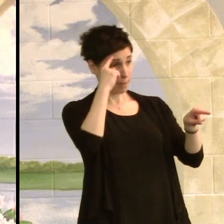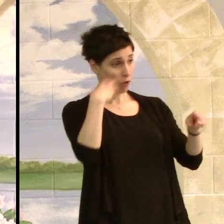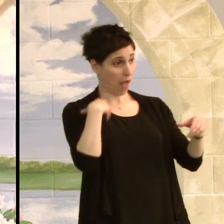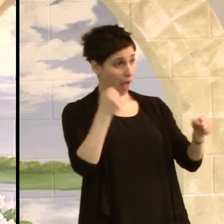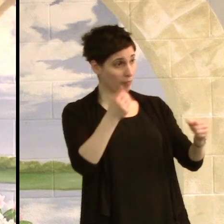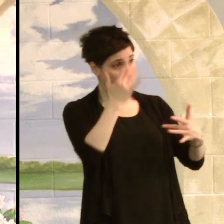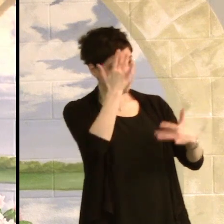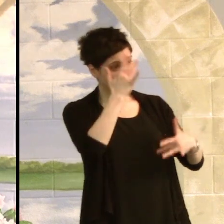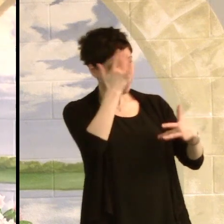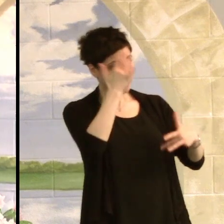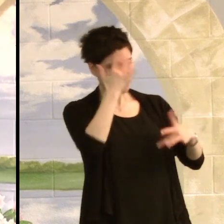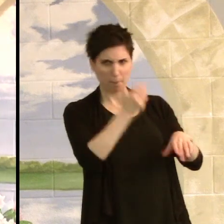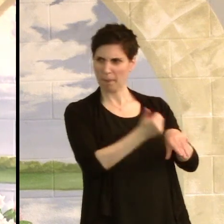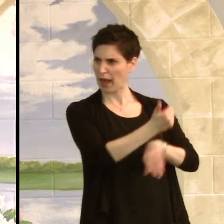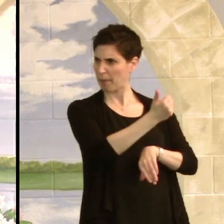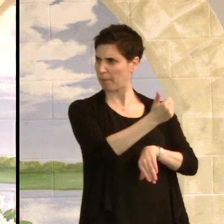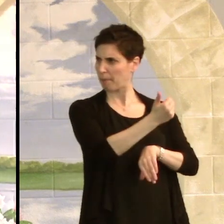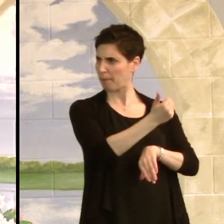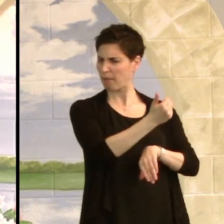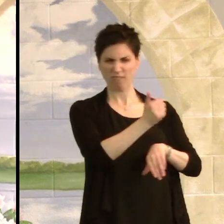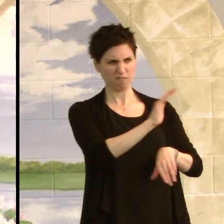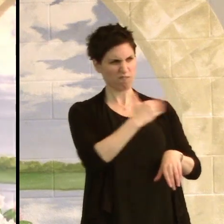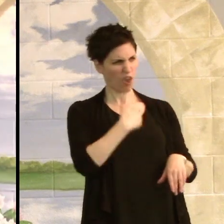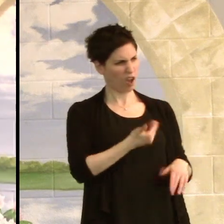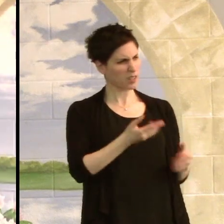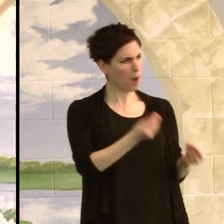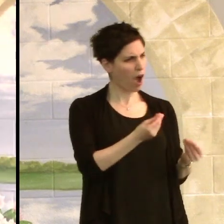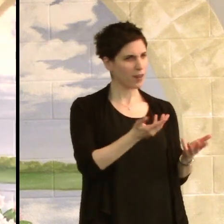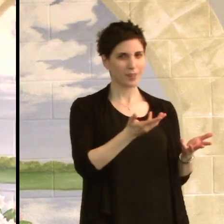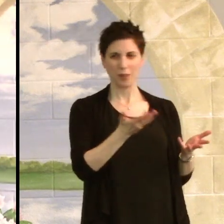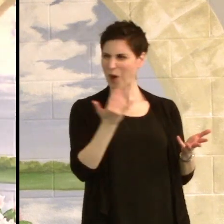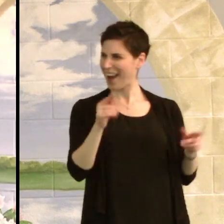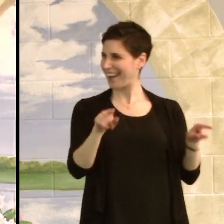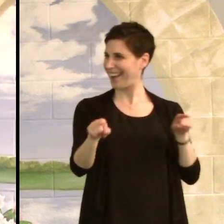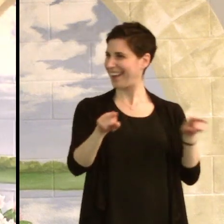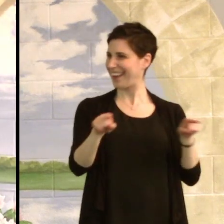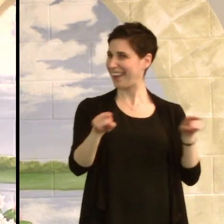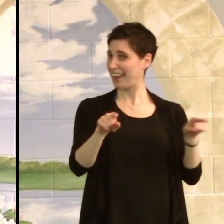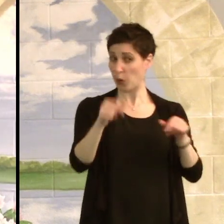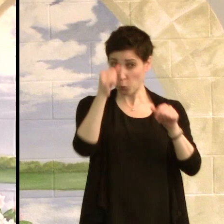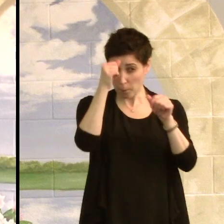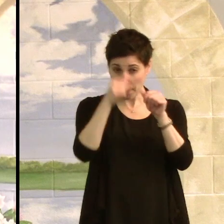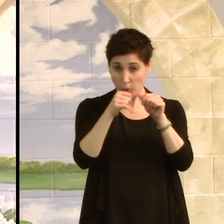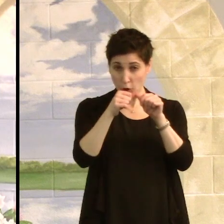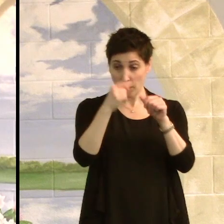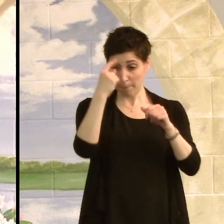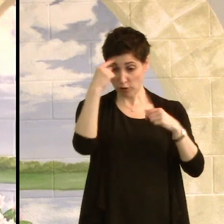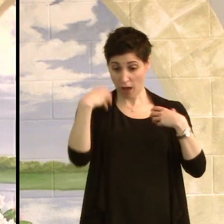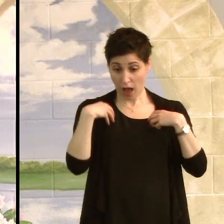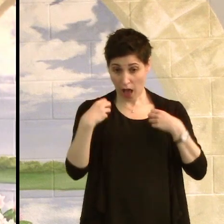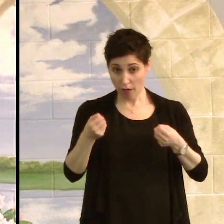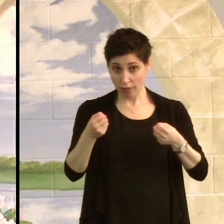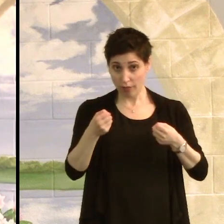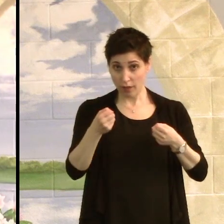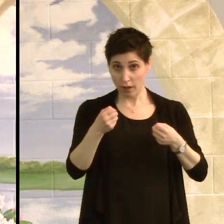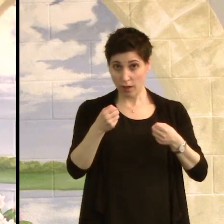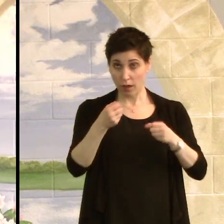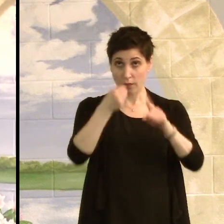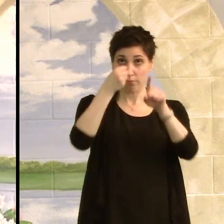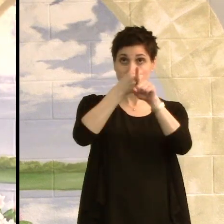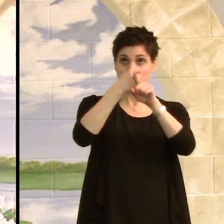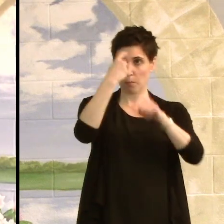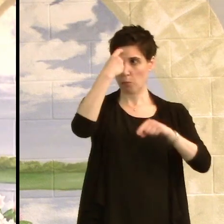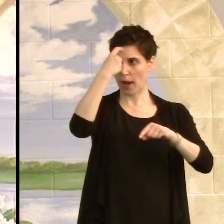Remember, mental illness happens because of a physical change in the brain or a